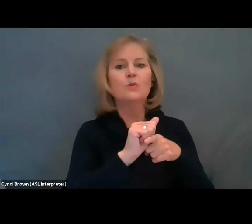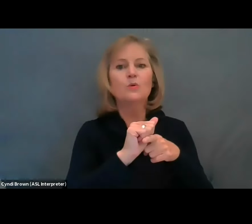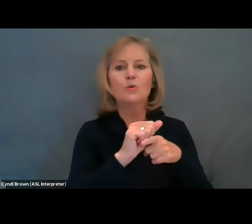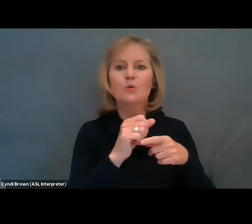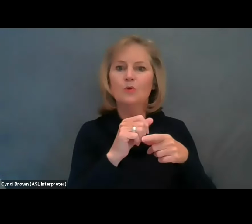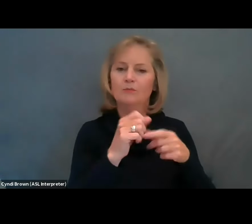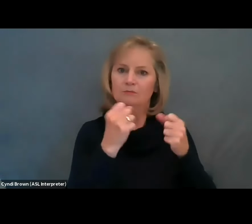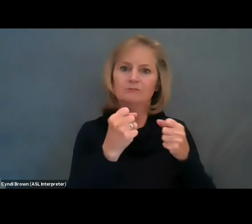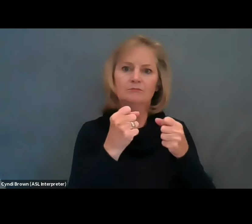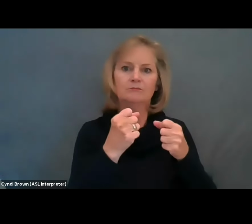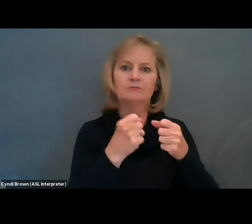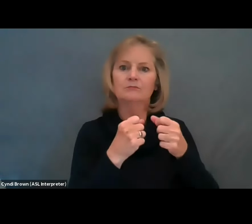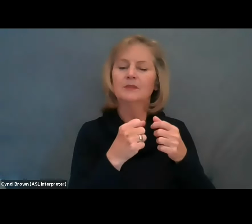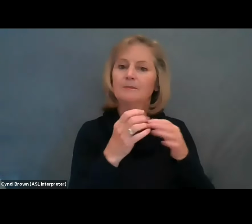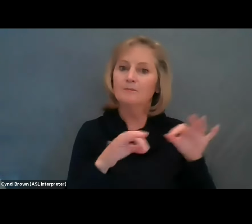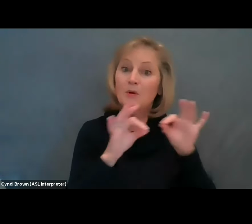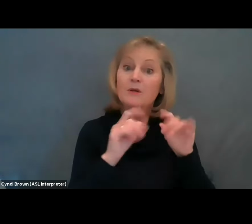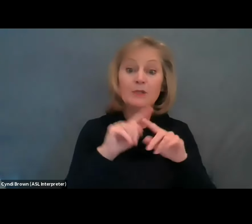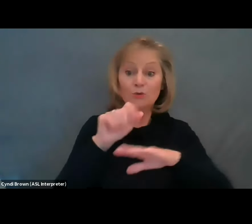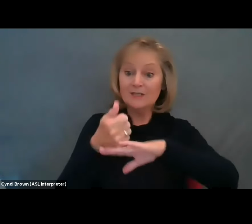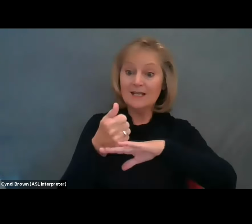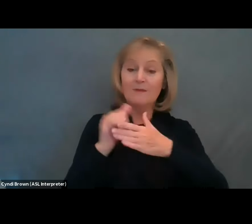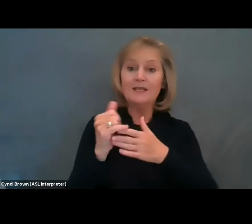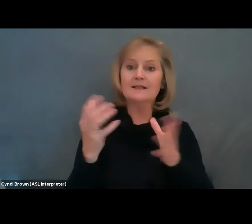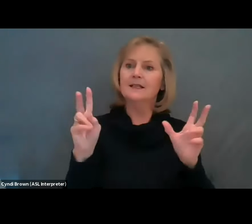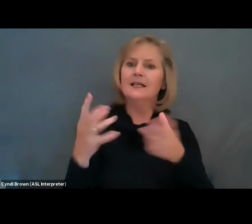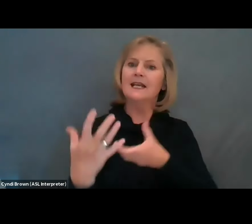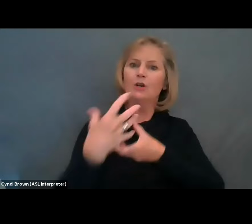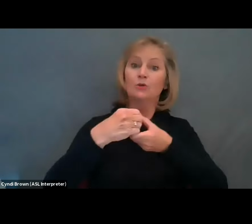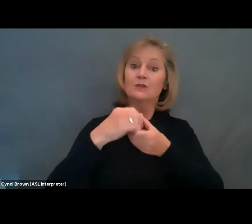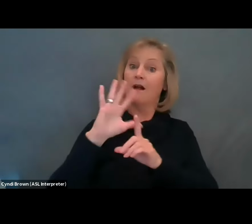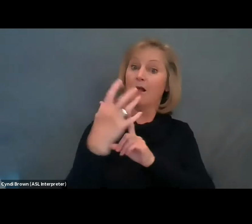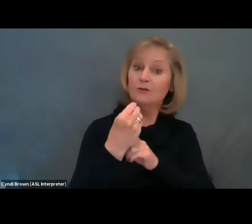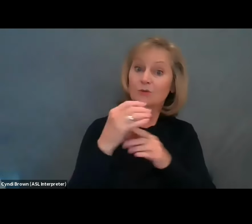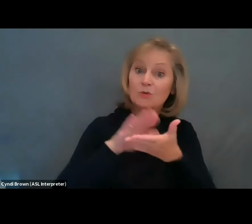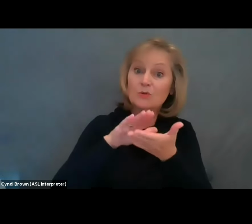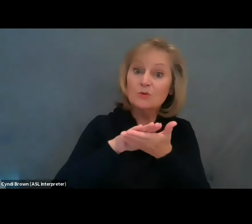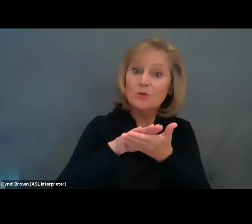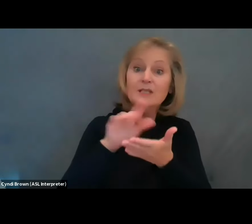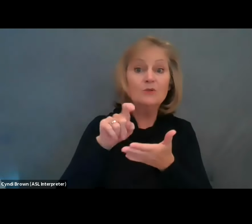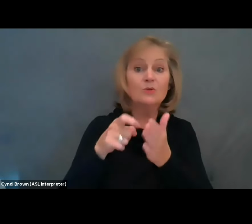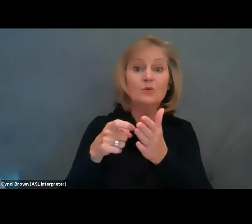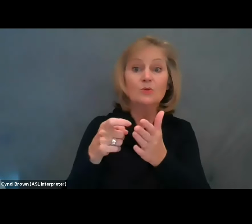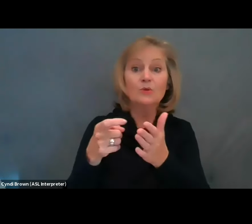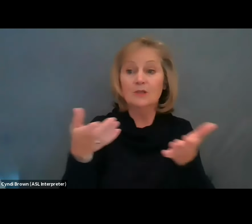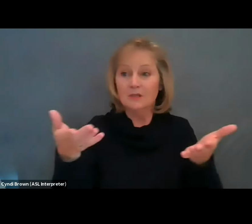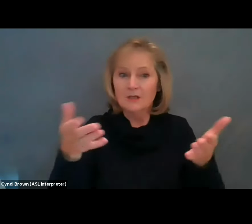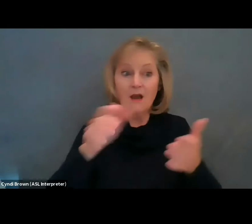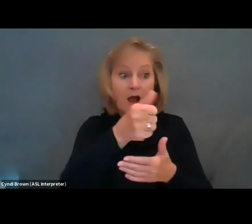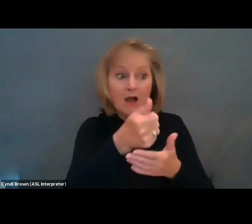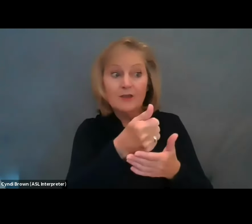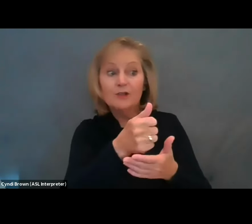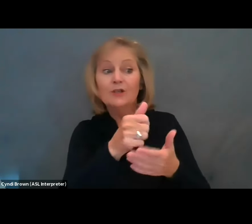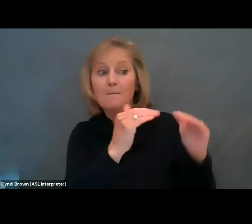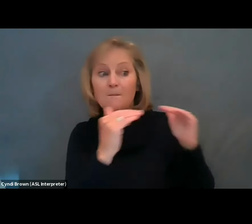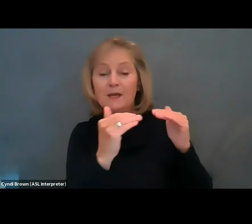fundamental to that. But in order to set up this kind of inclusive culture at school level, you really need to get the other children, the other